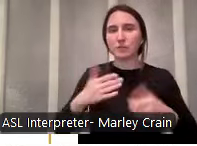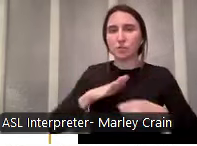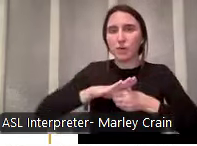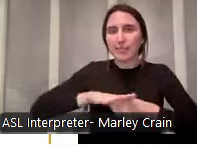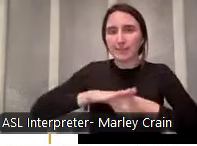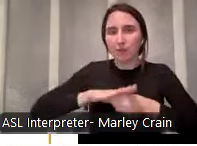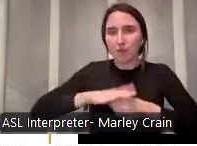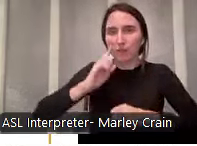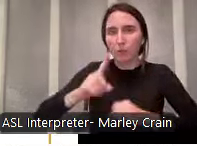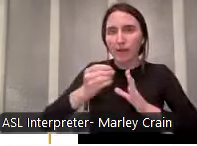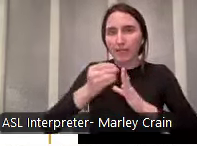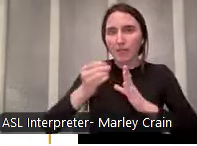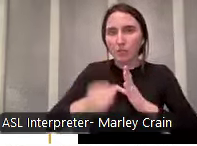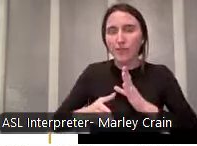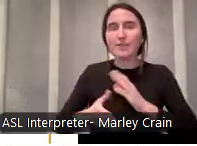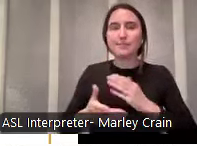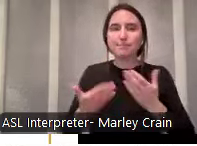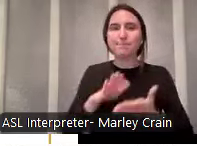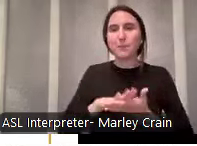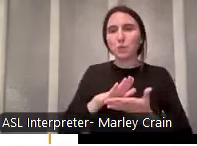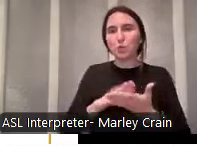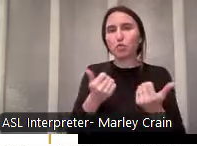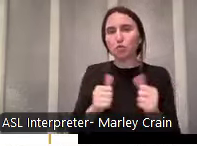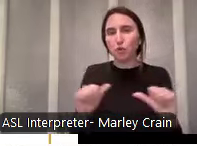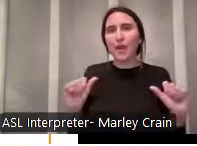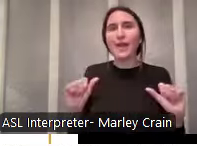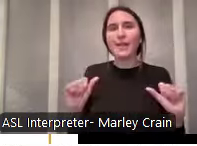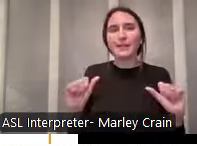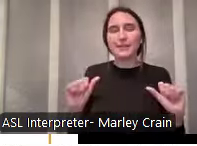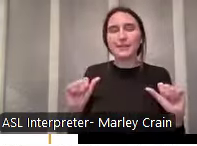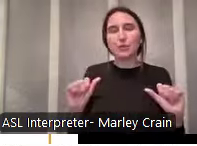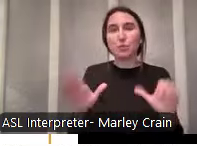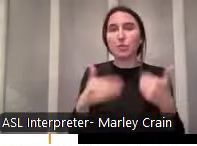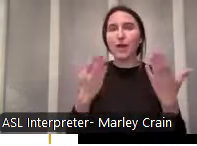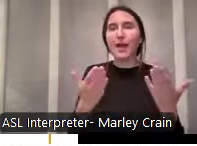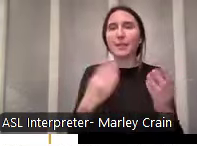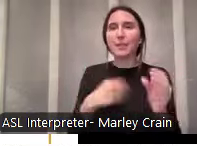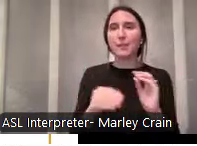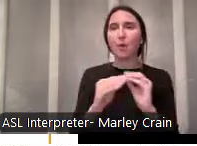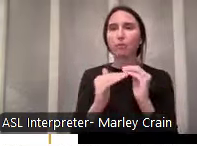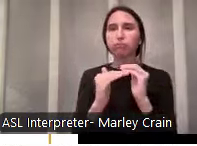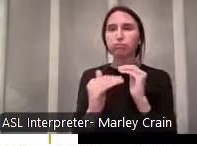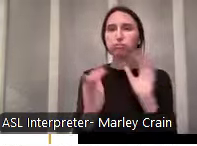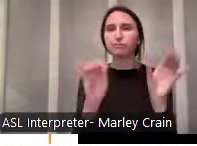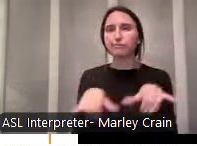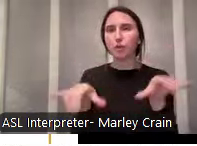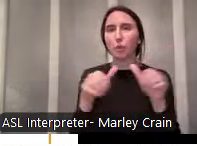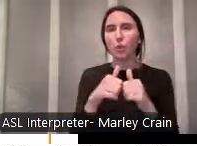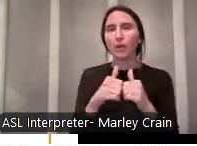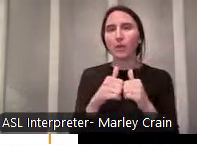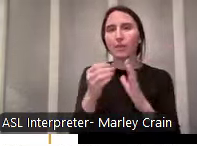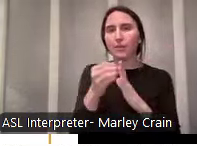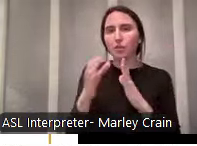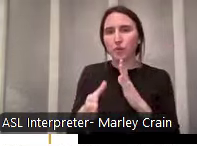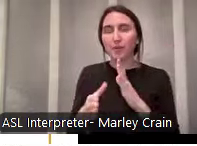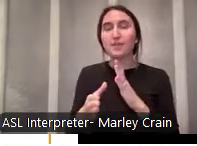school system tries to ensure that they have a right to continuity in their last school. They also, if they